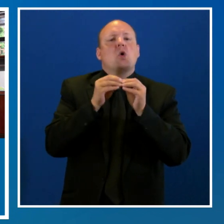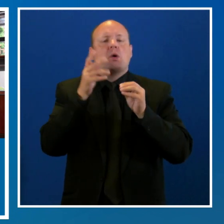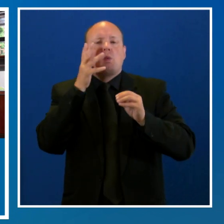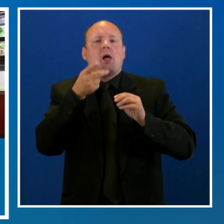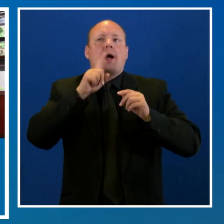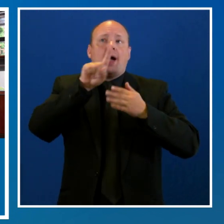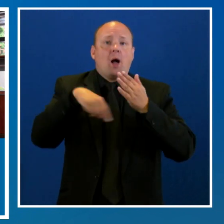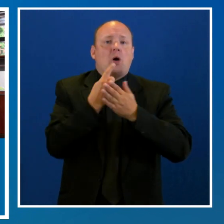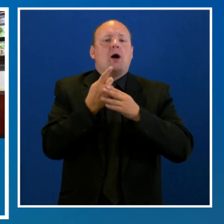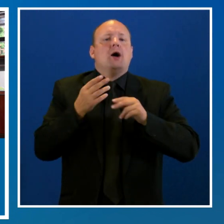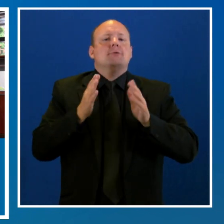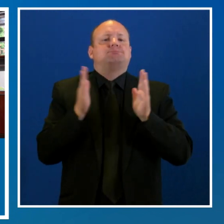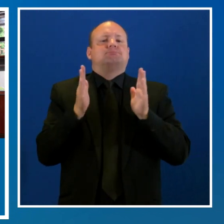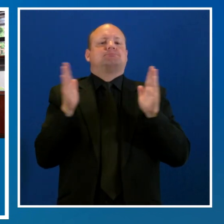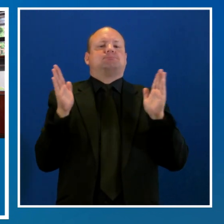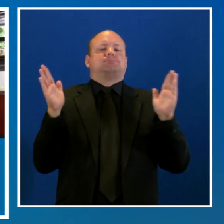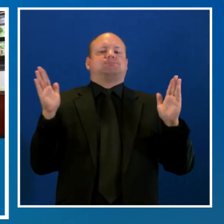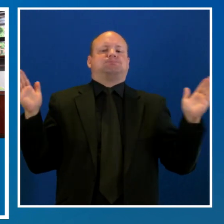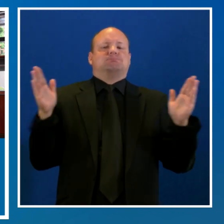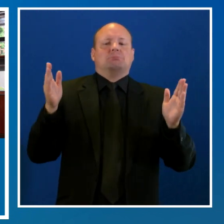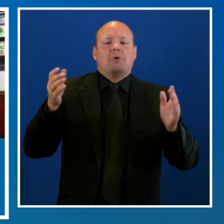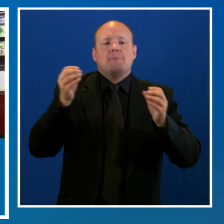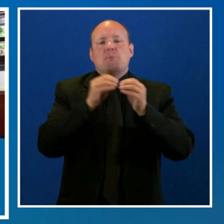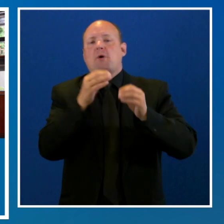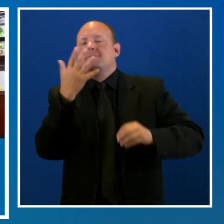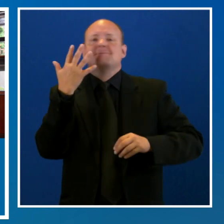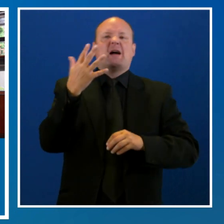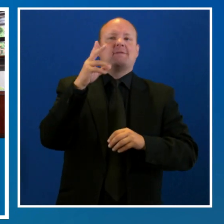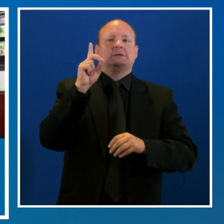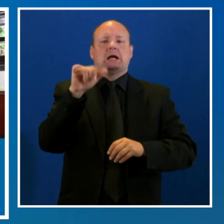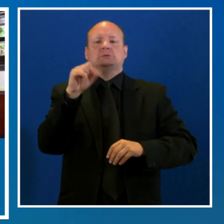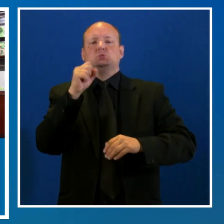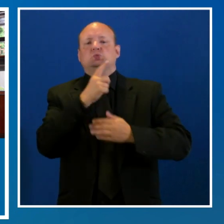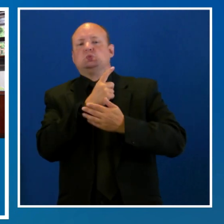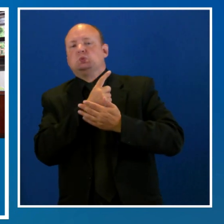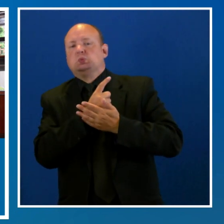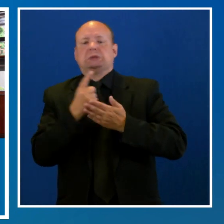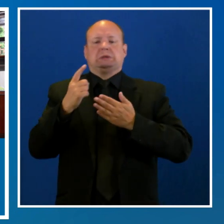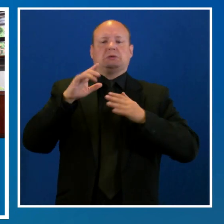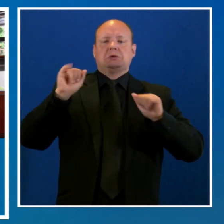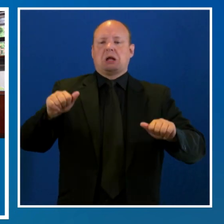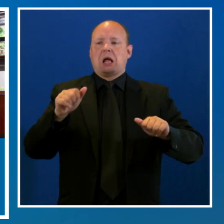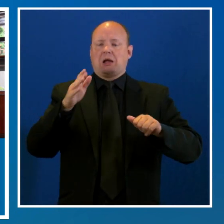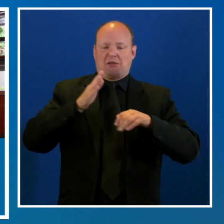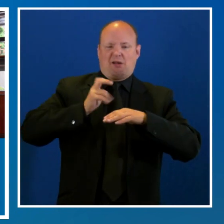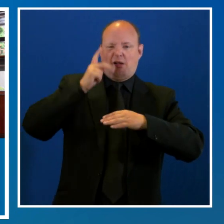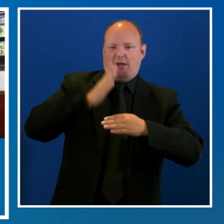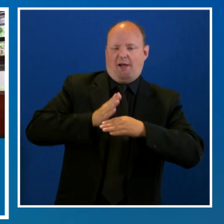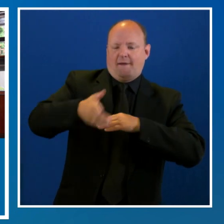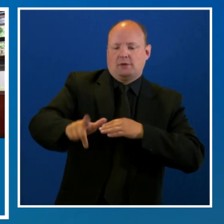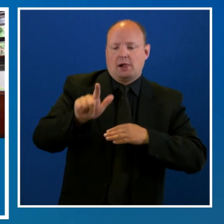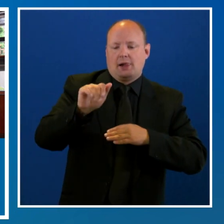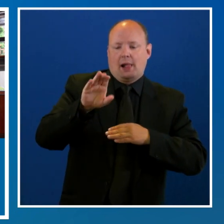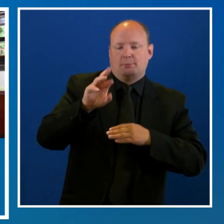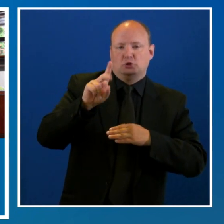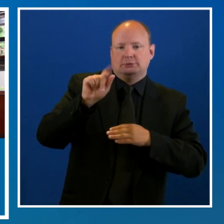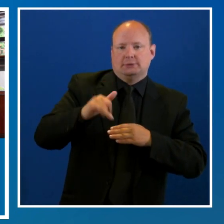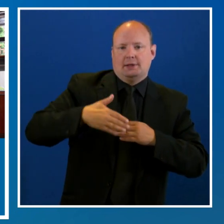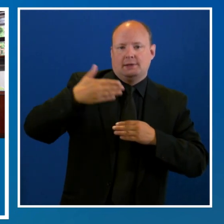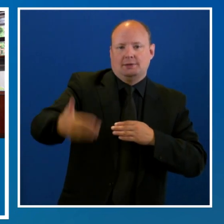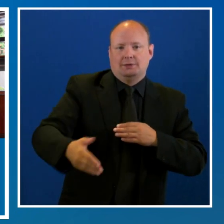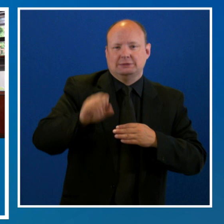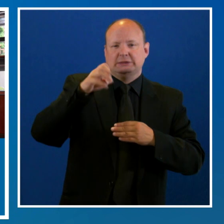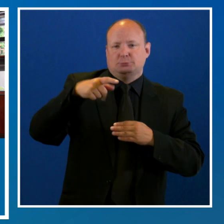days a week in-person service after Labor Day. City's Utility Customer Service